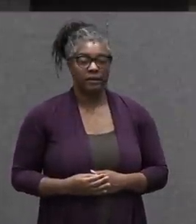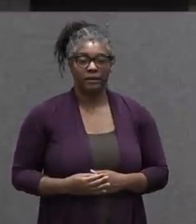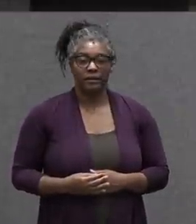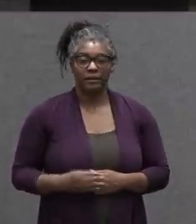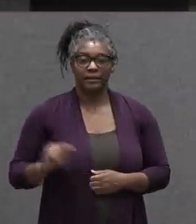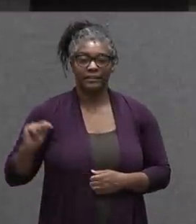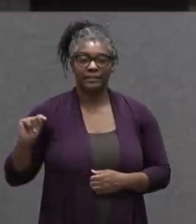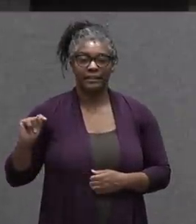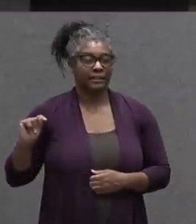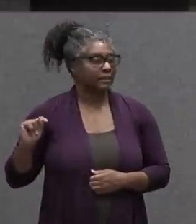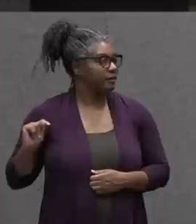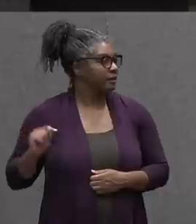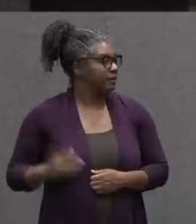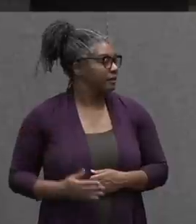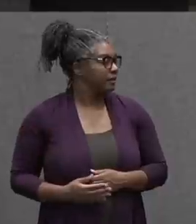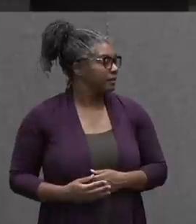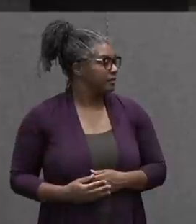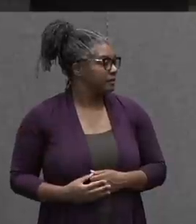T.